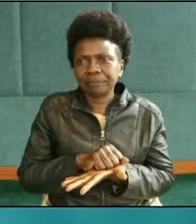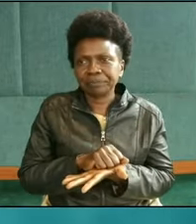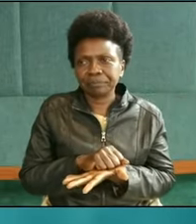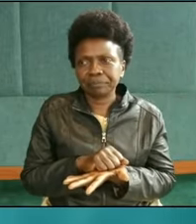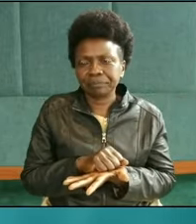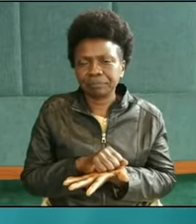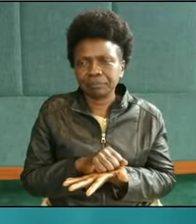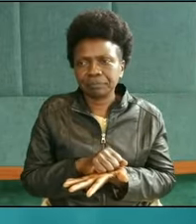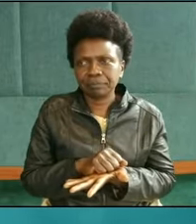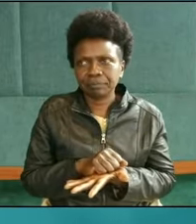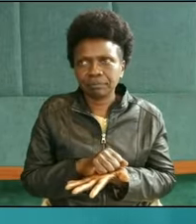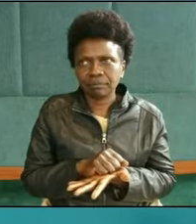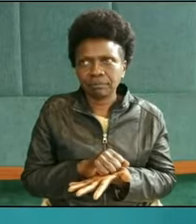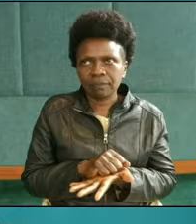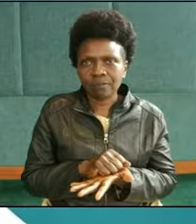And